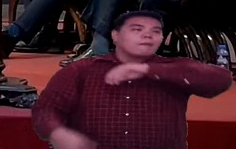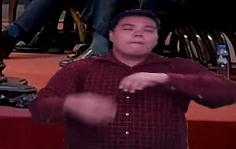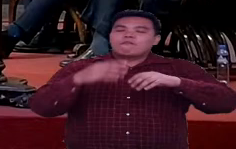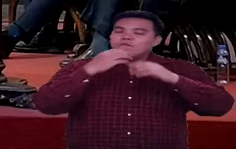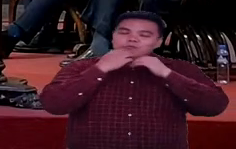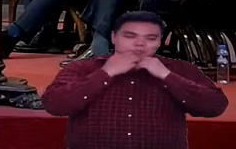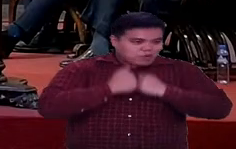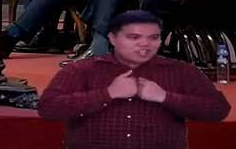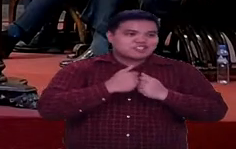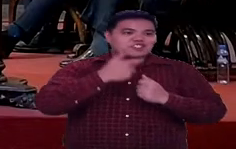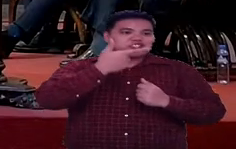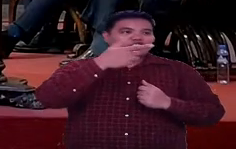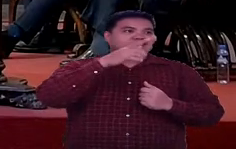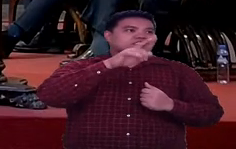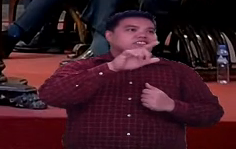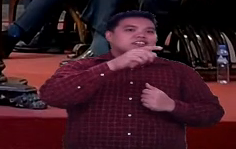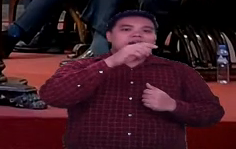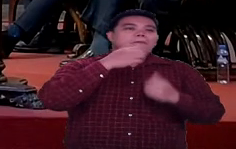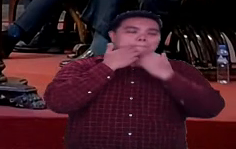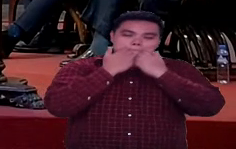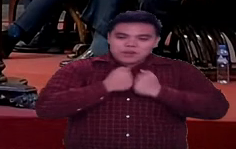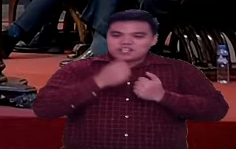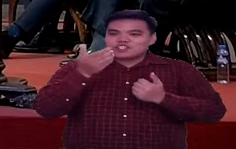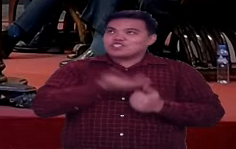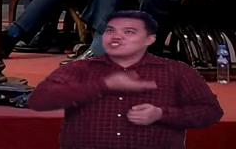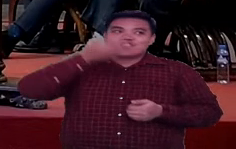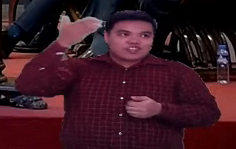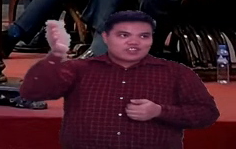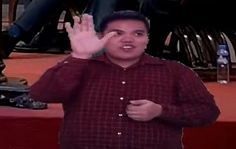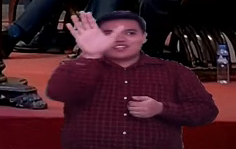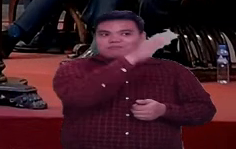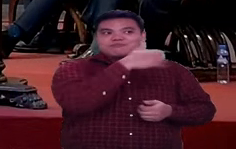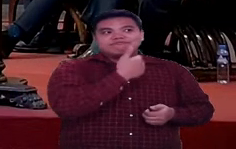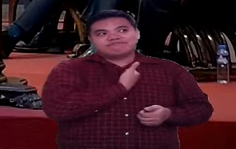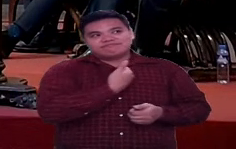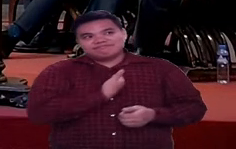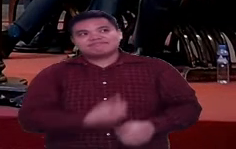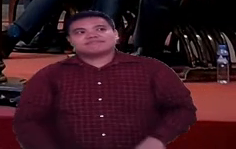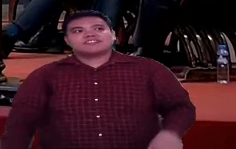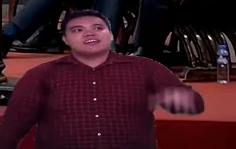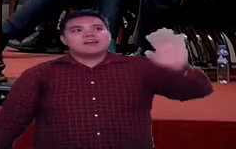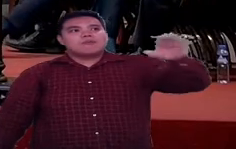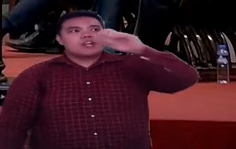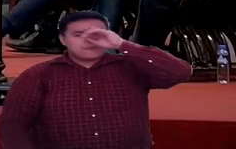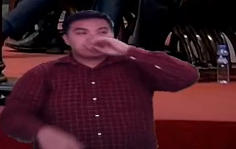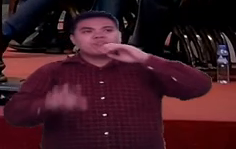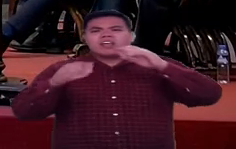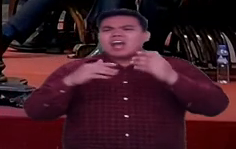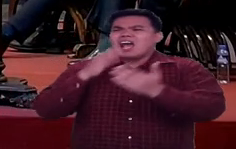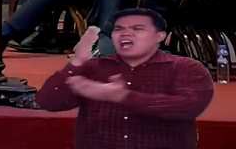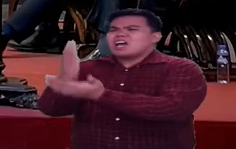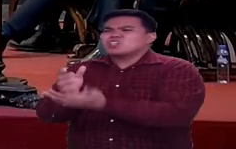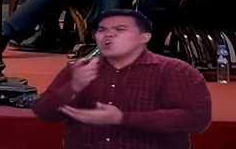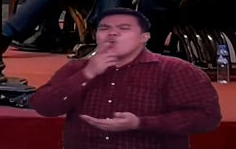you? Will you be a witness where you are? Will you give to missions? Will you go to the unreached? Who's going to step out